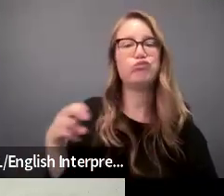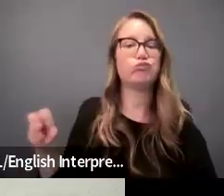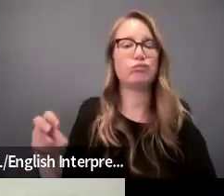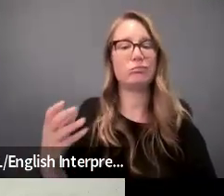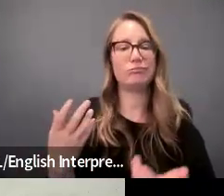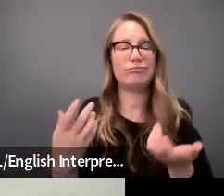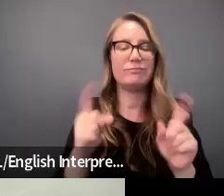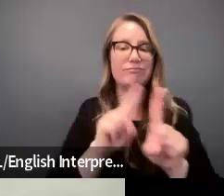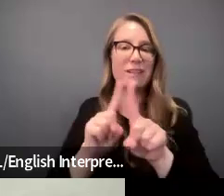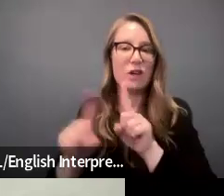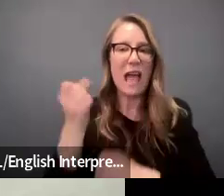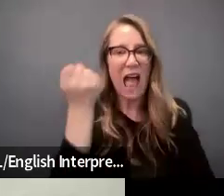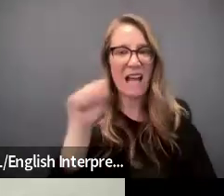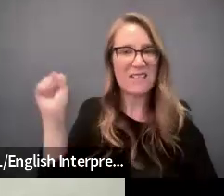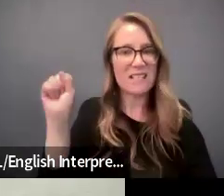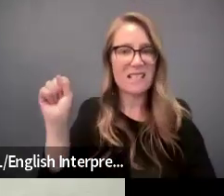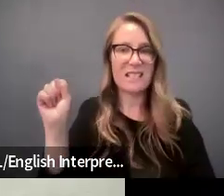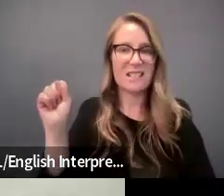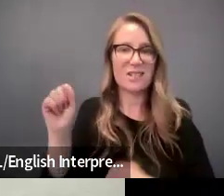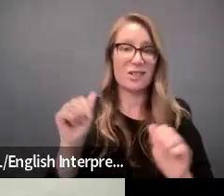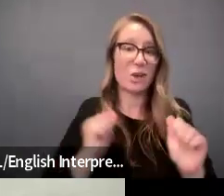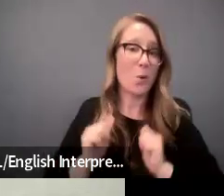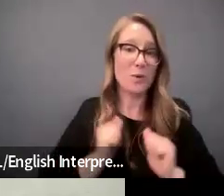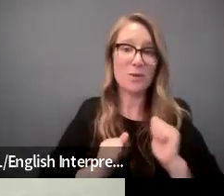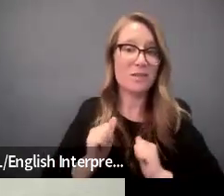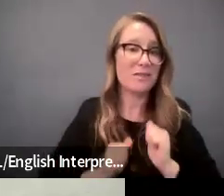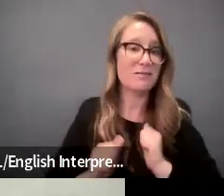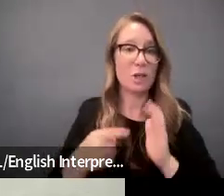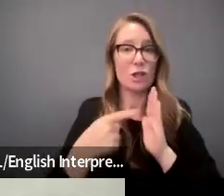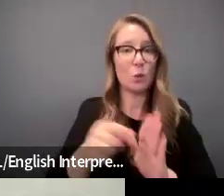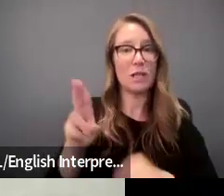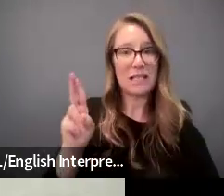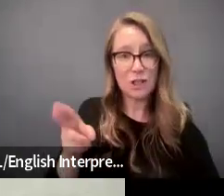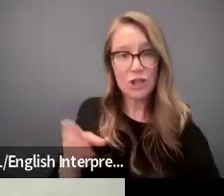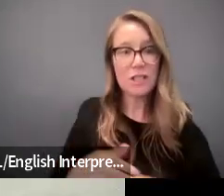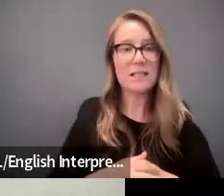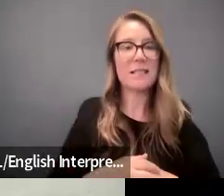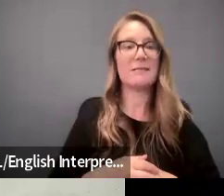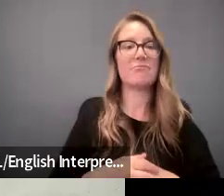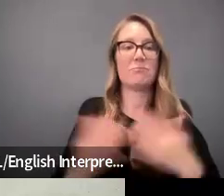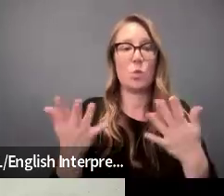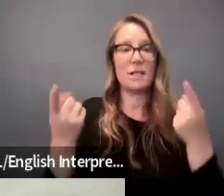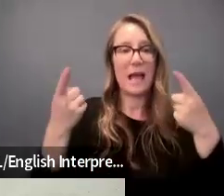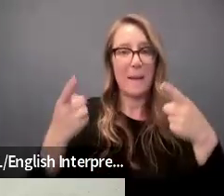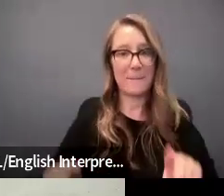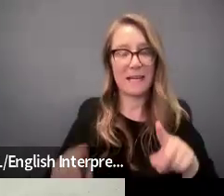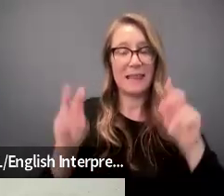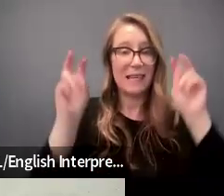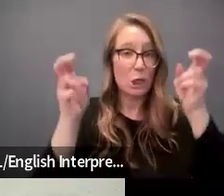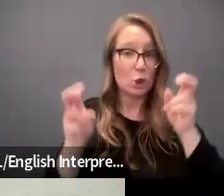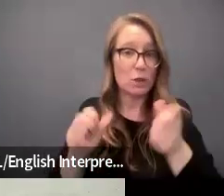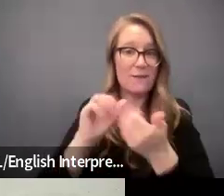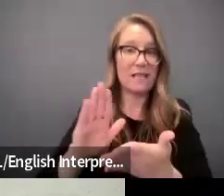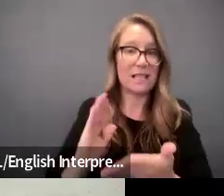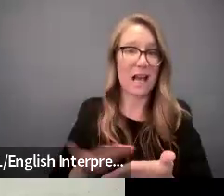these activist shows that showed history and what is happening, the issues facing